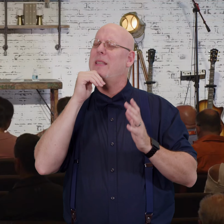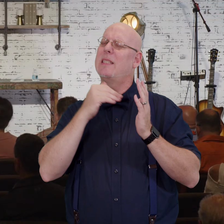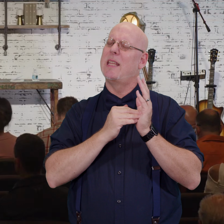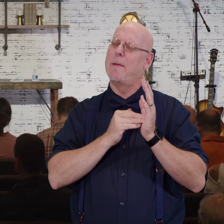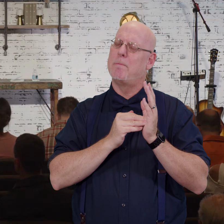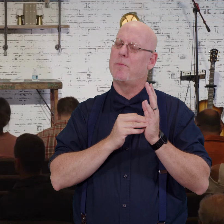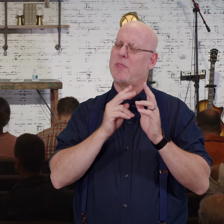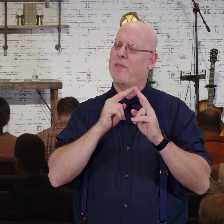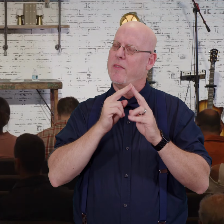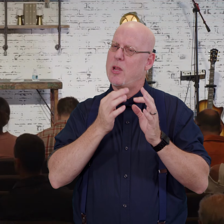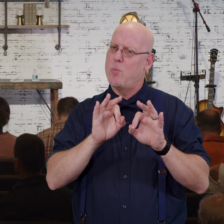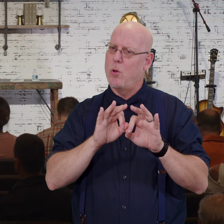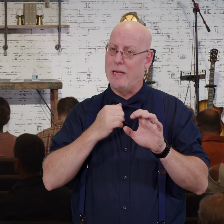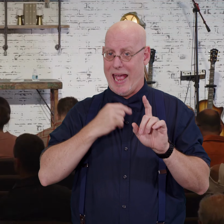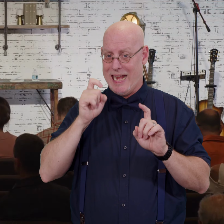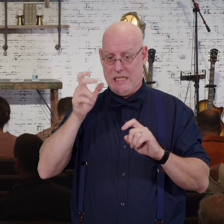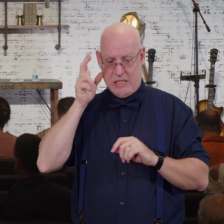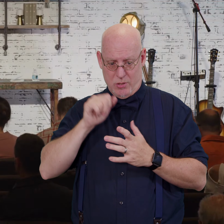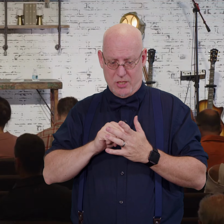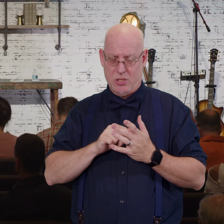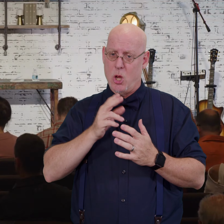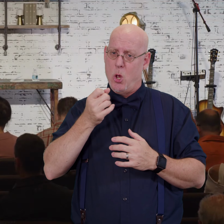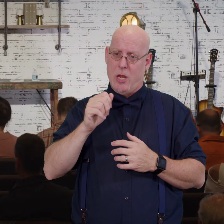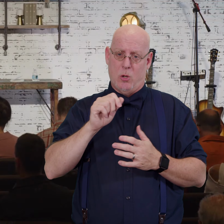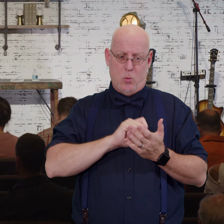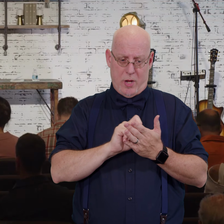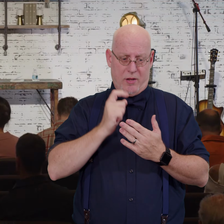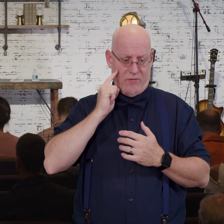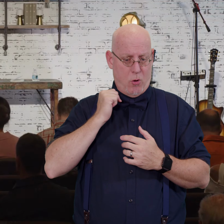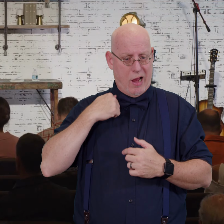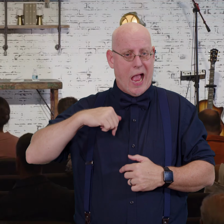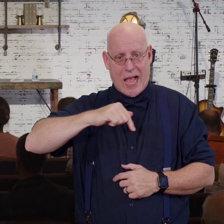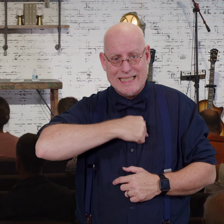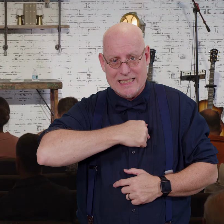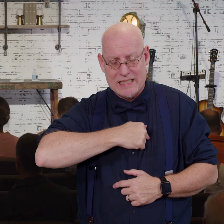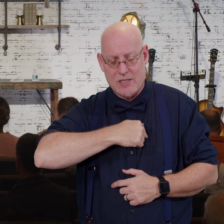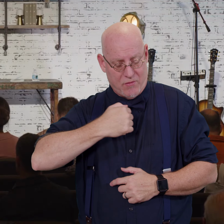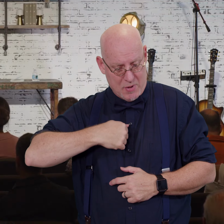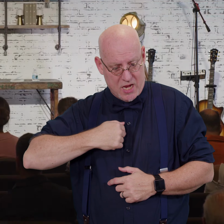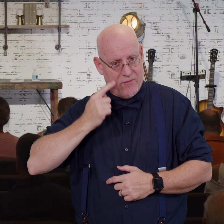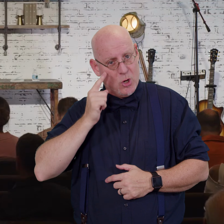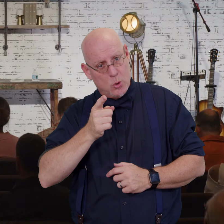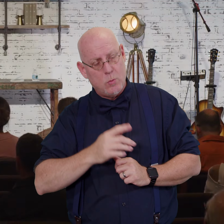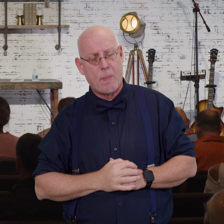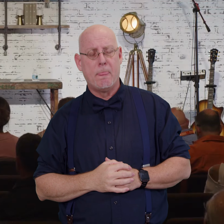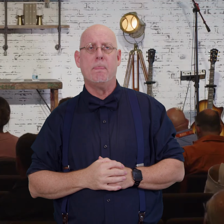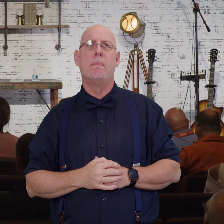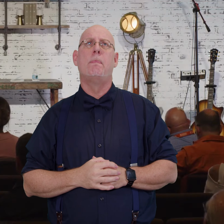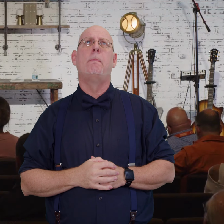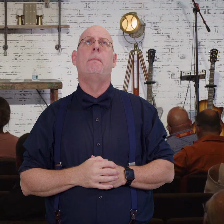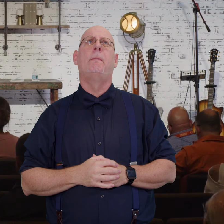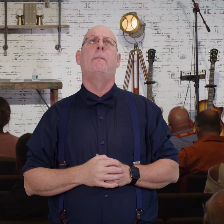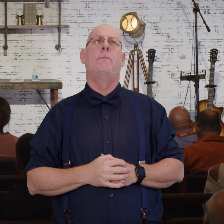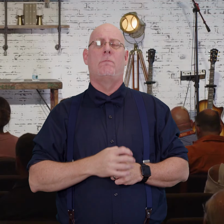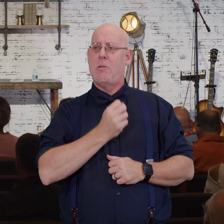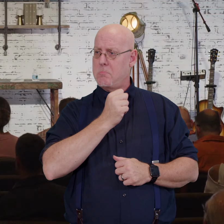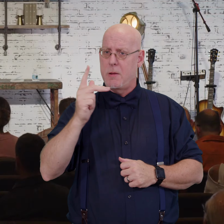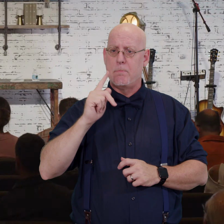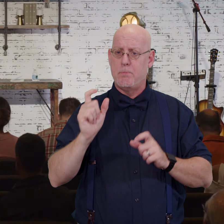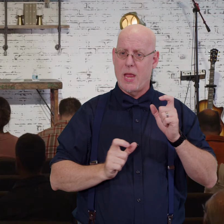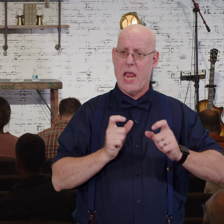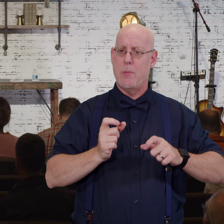Like, it's really important because I need to hear this, okay? Hosea was written for us, for me, for you. They returned.